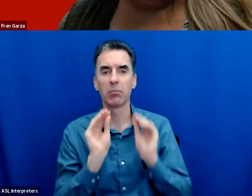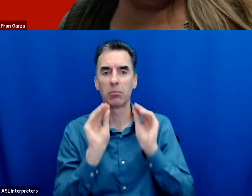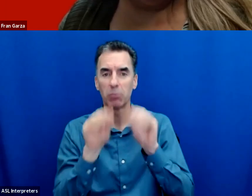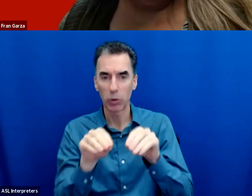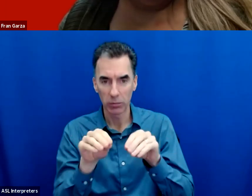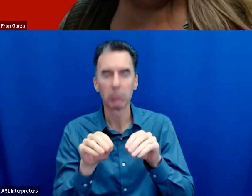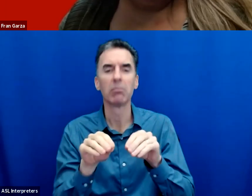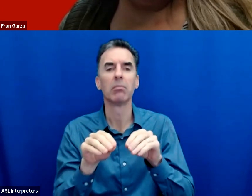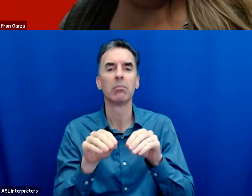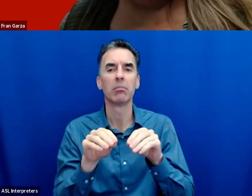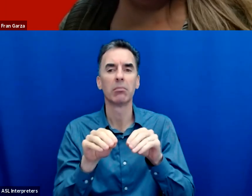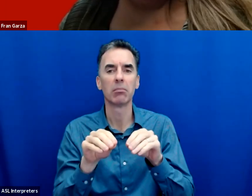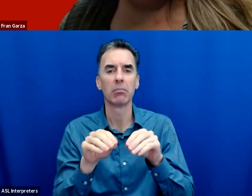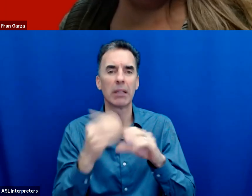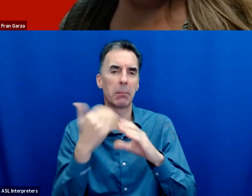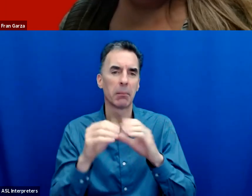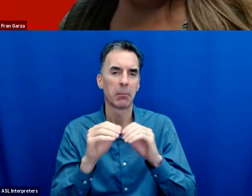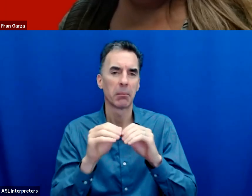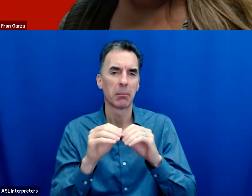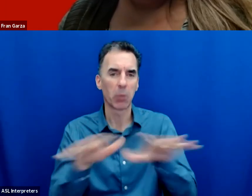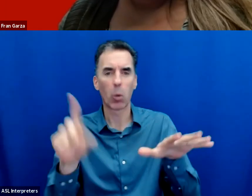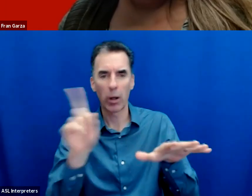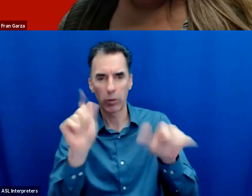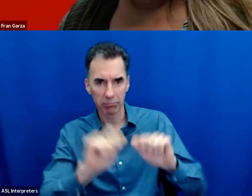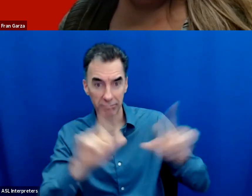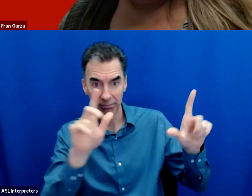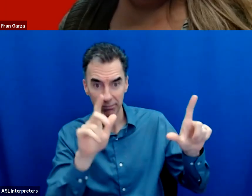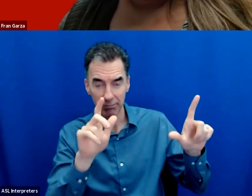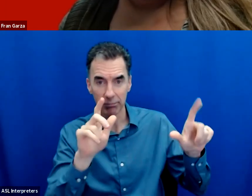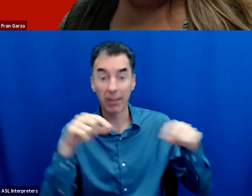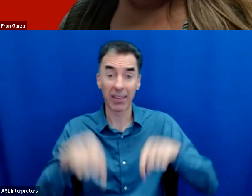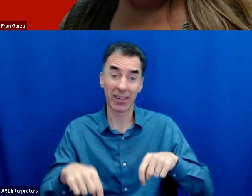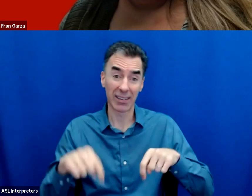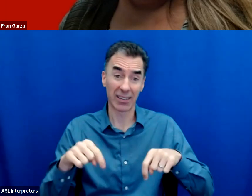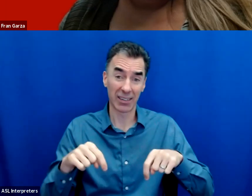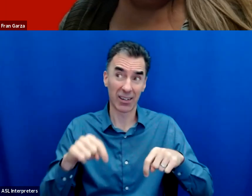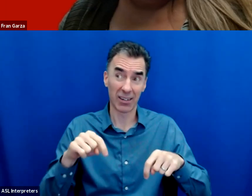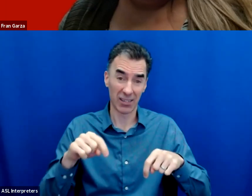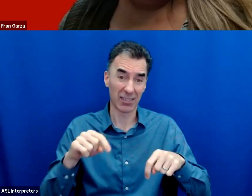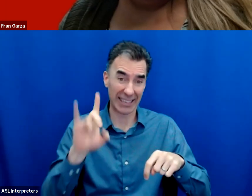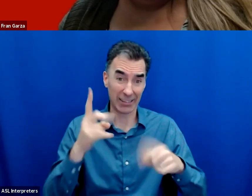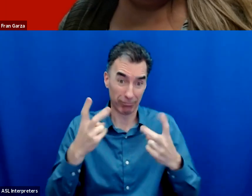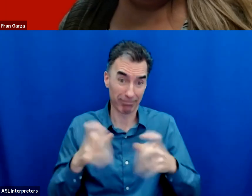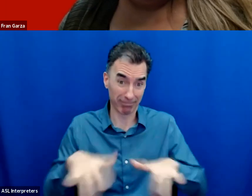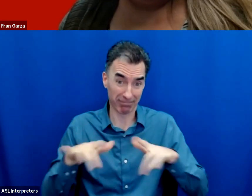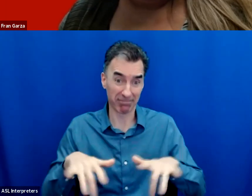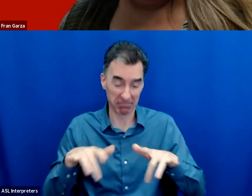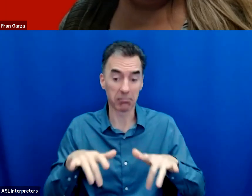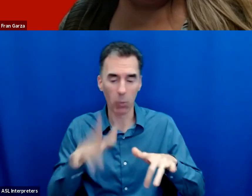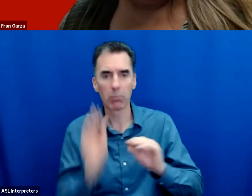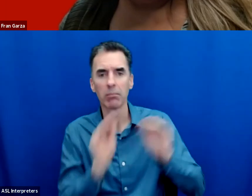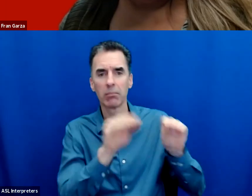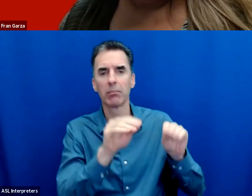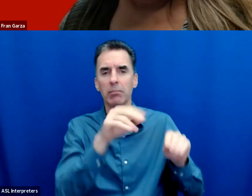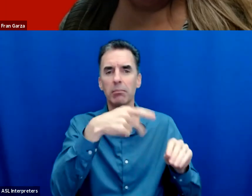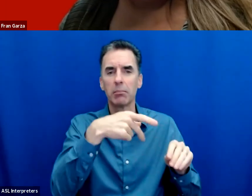will be going out to you guys where you can access that. Also, this session's being recorded and it'll be on the Professional Development